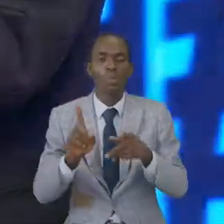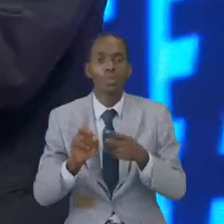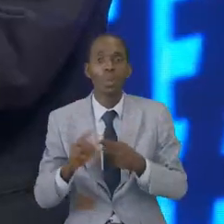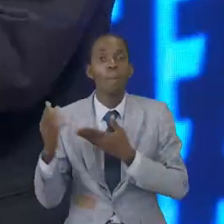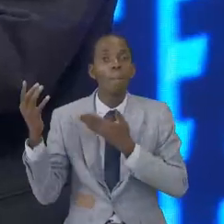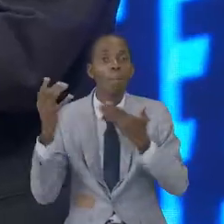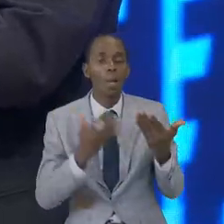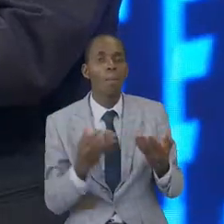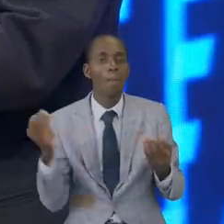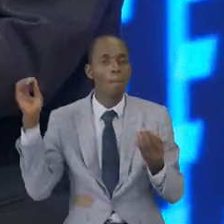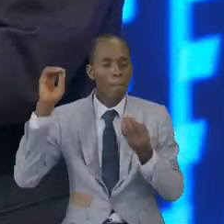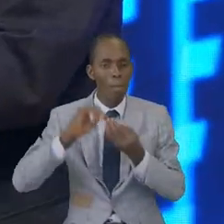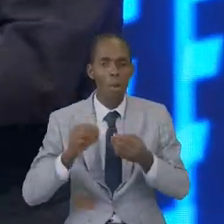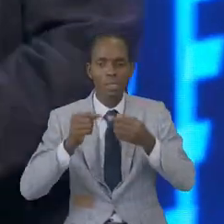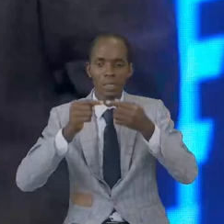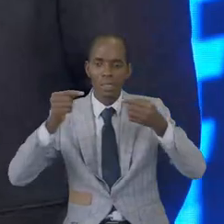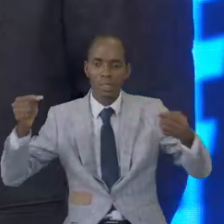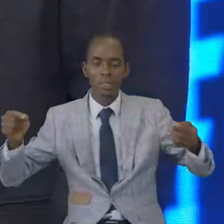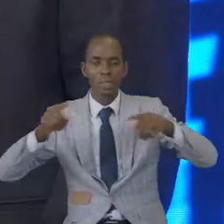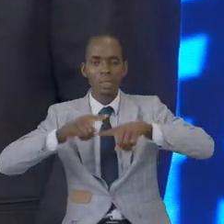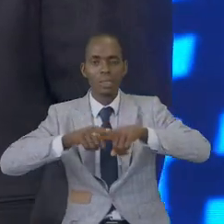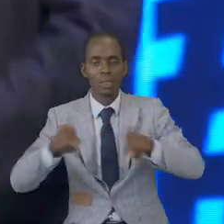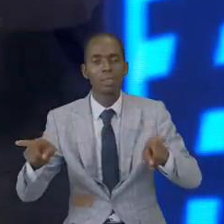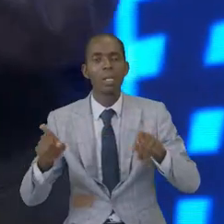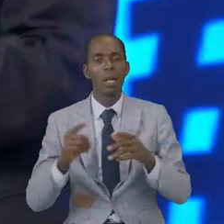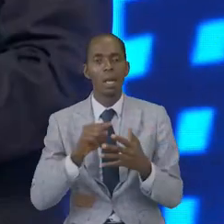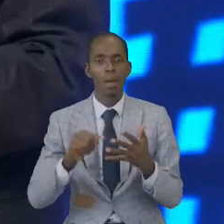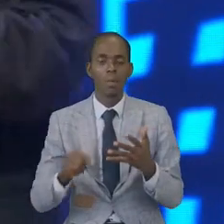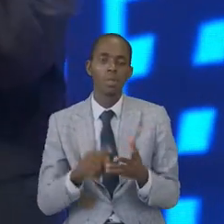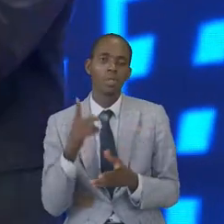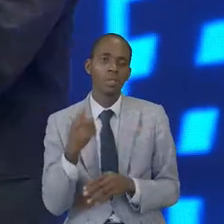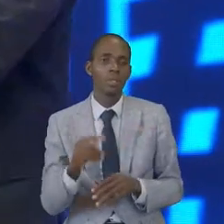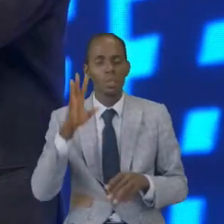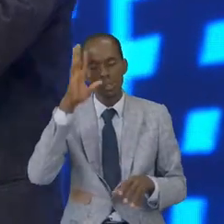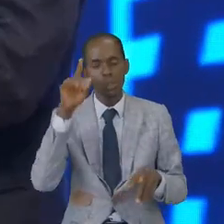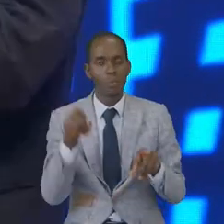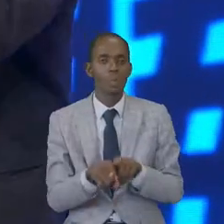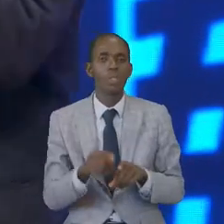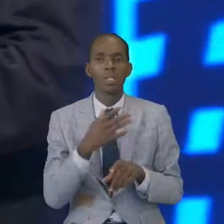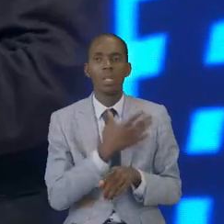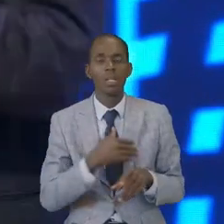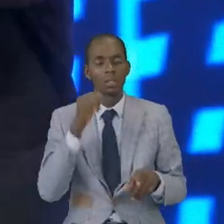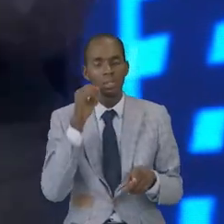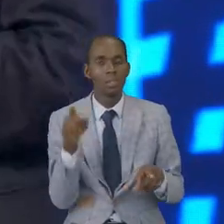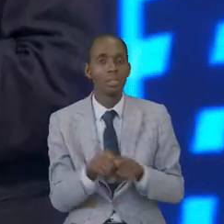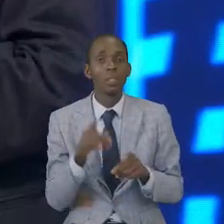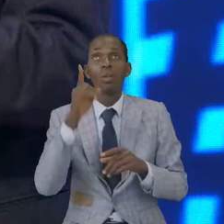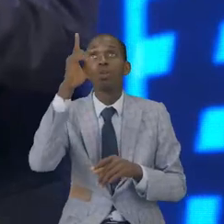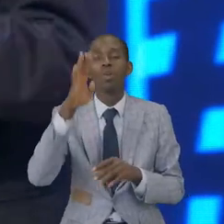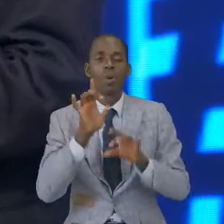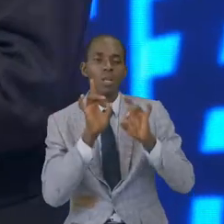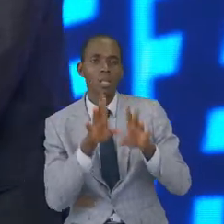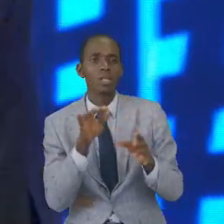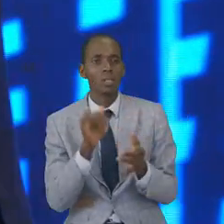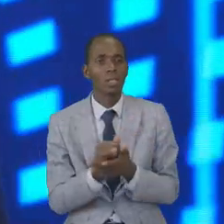cause discord, disagreement among the brethren, and God hates that. It says,